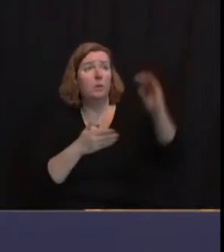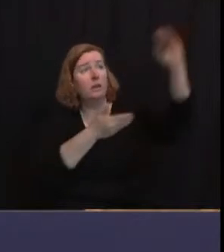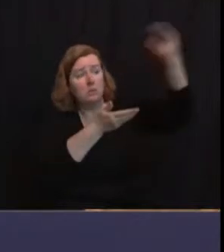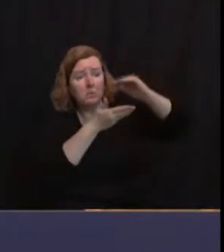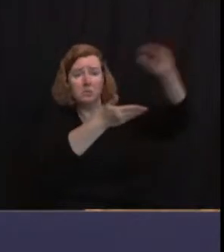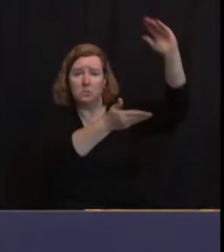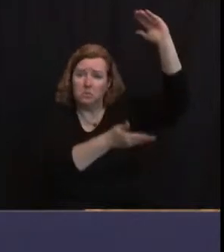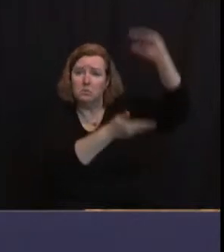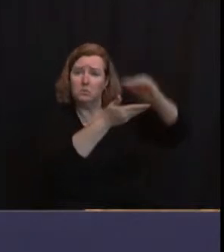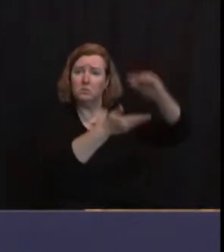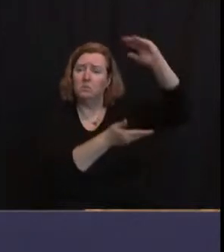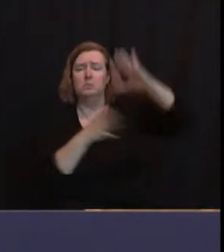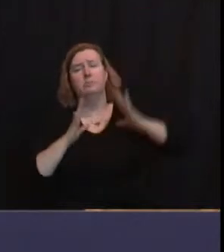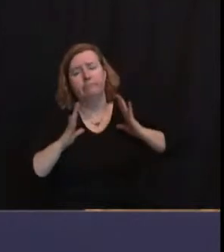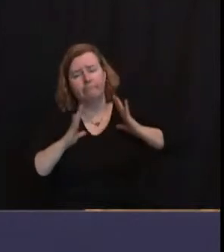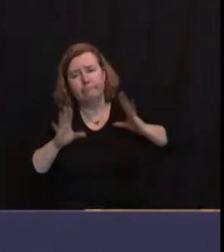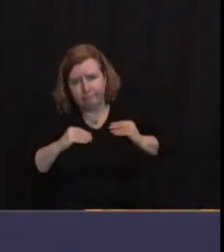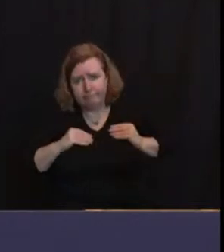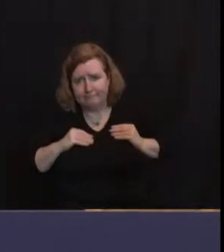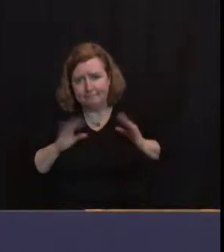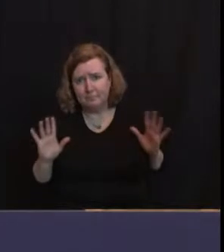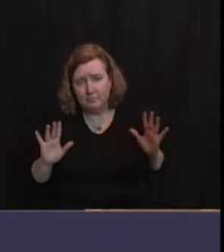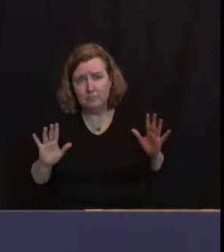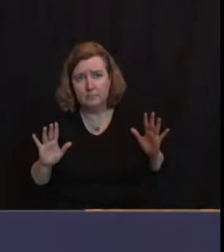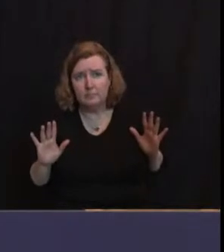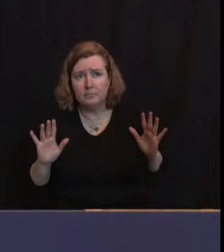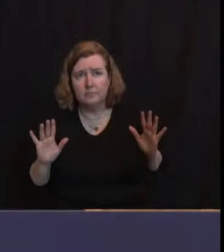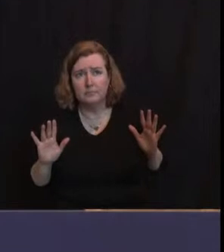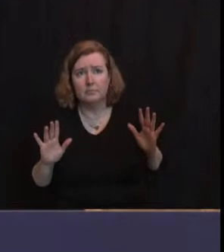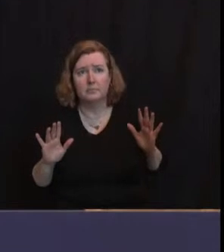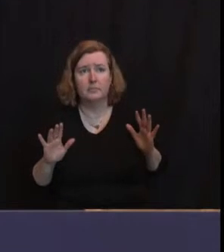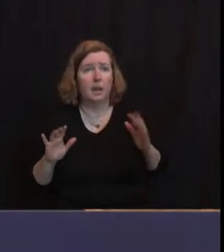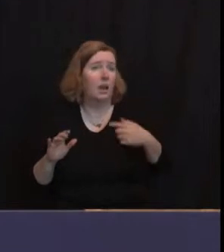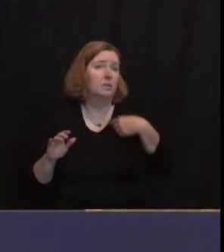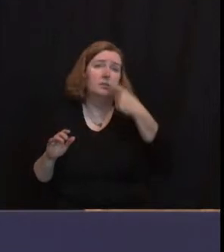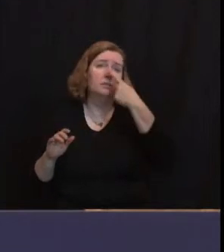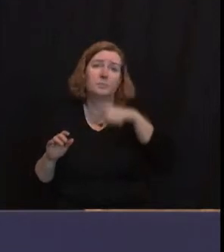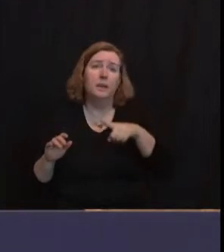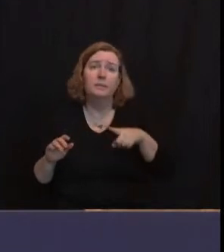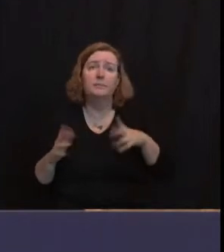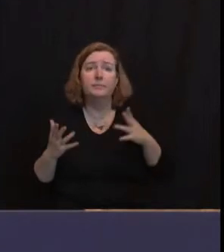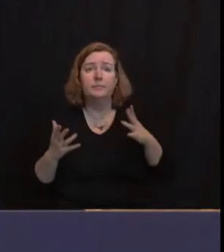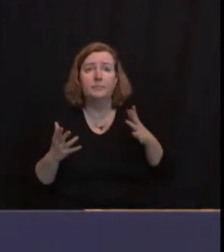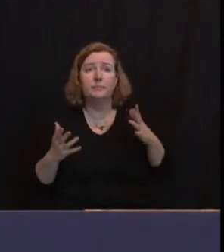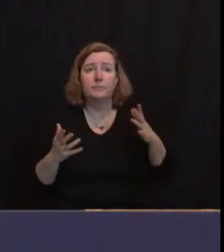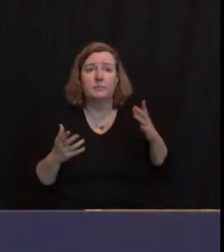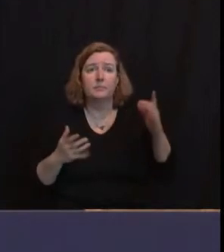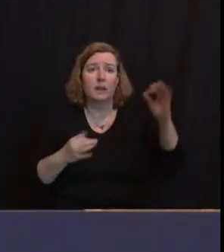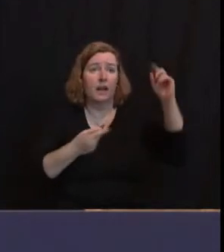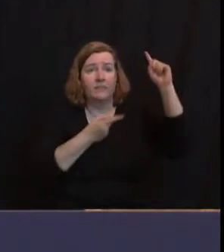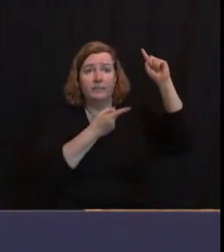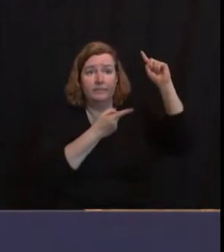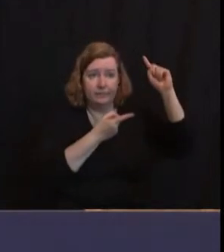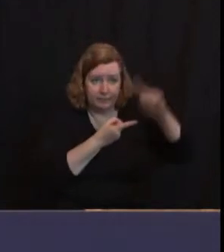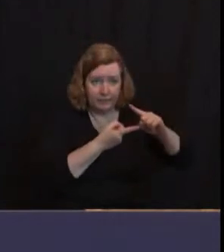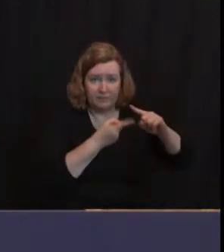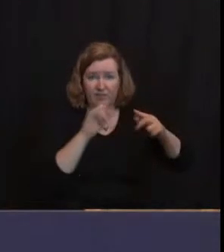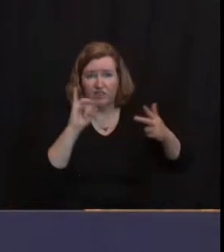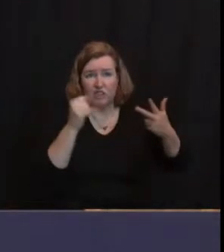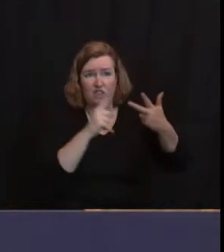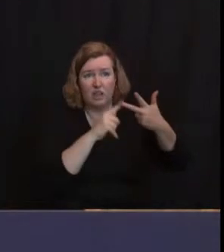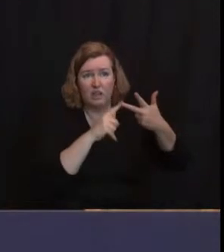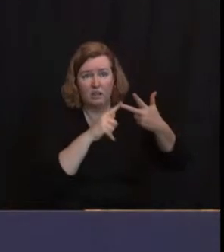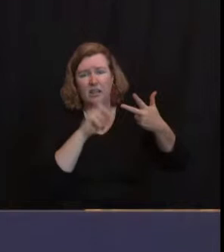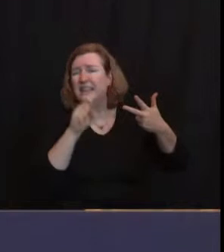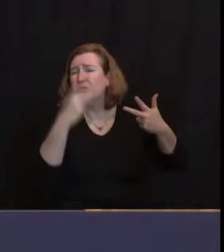want to put words in your mouth, you'd rather have it in the 1-dose vaccine as opposed to the 2-dose vaccines, right? So if you're going to be up and down, you don't have to worry